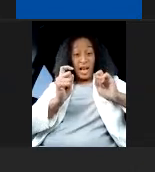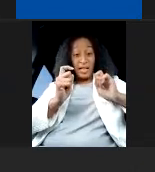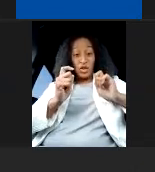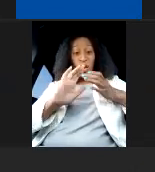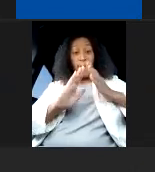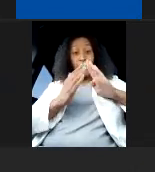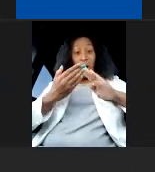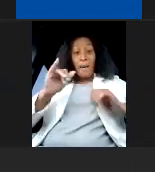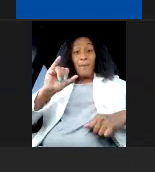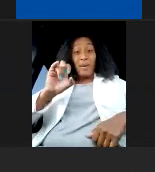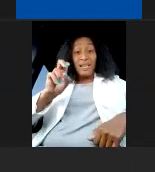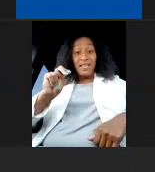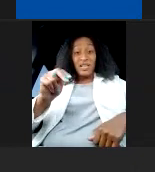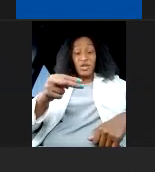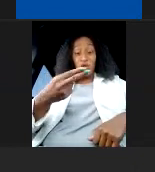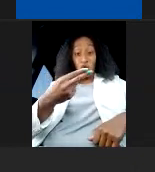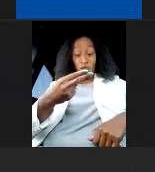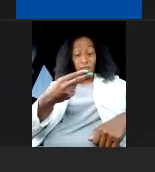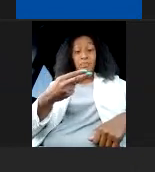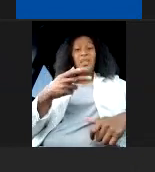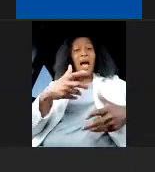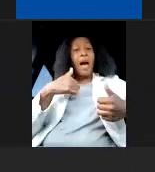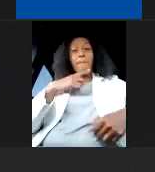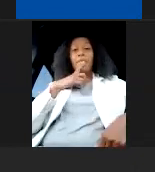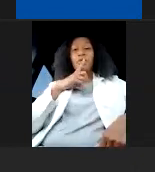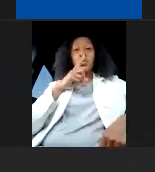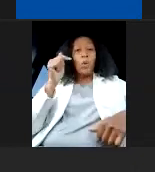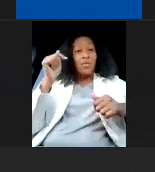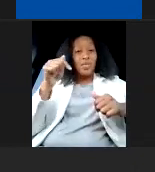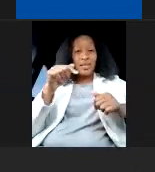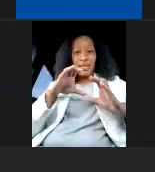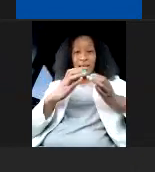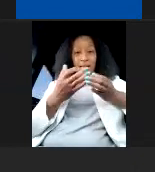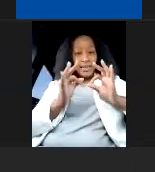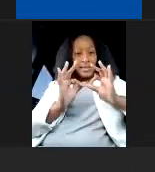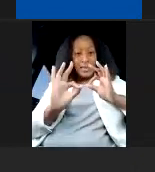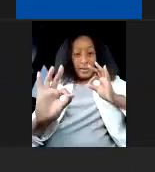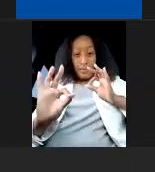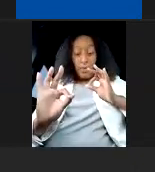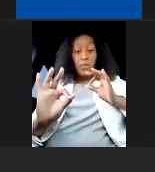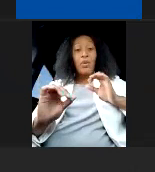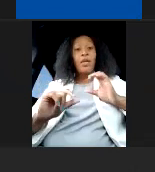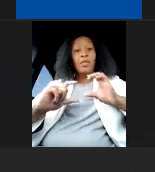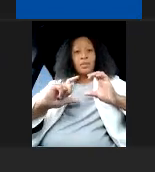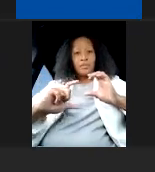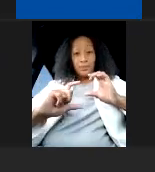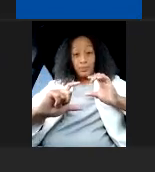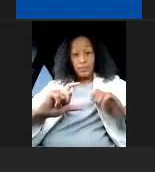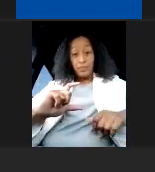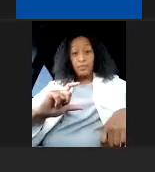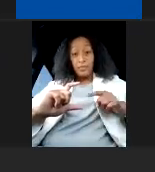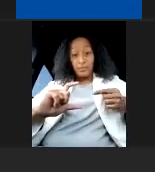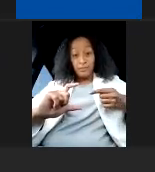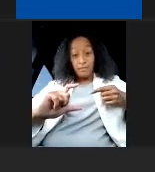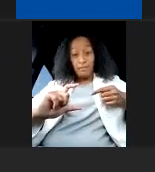So I keep it simple in here. The unit that's on the bottom of your conversion factor is the one you want to